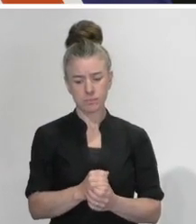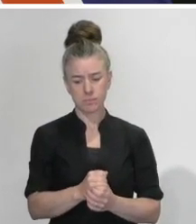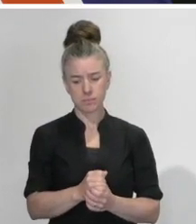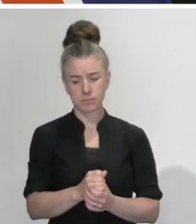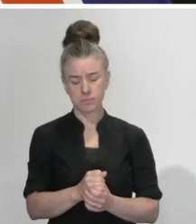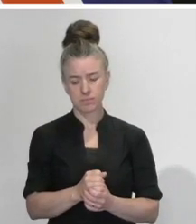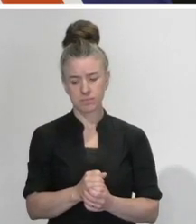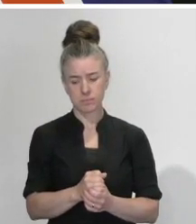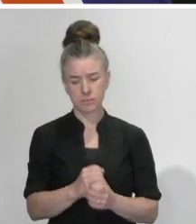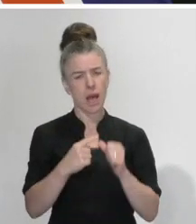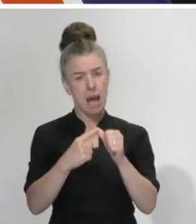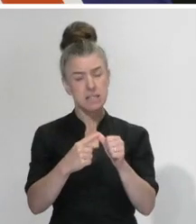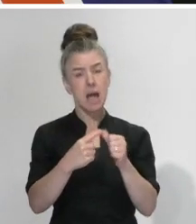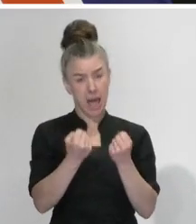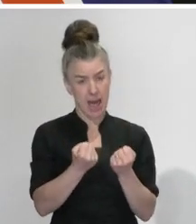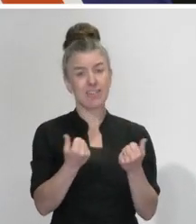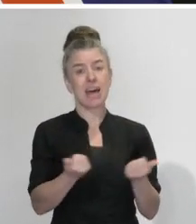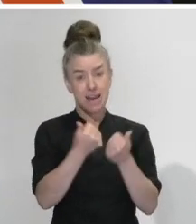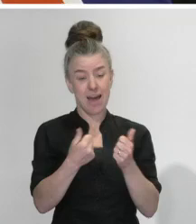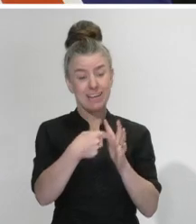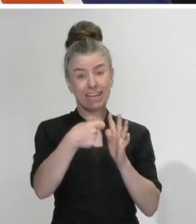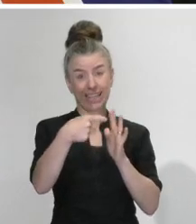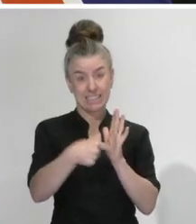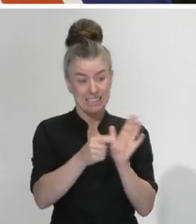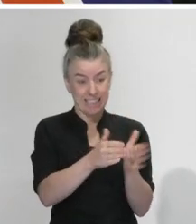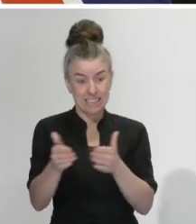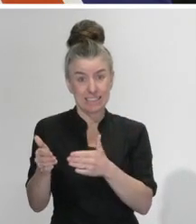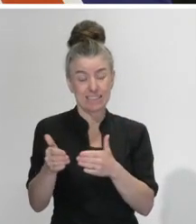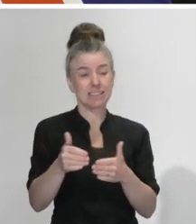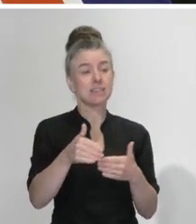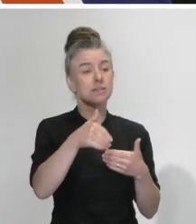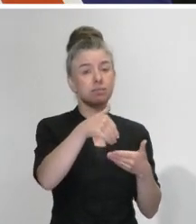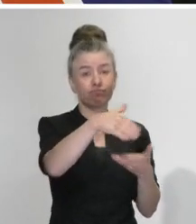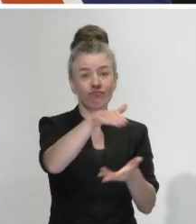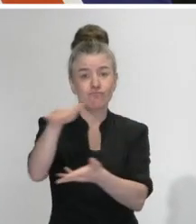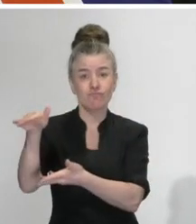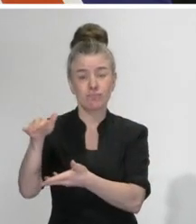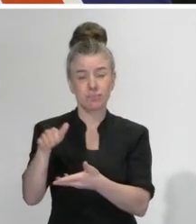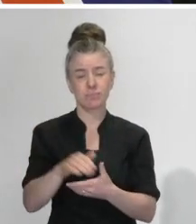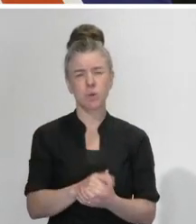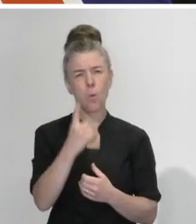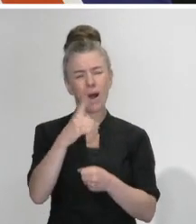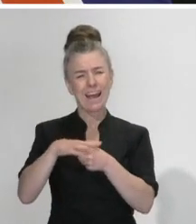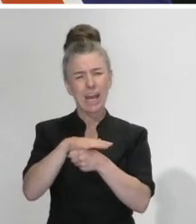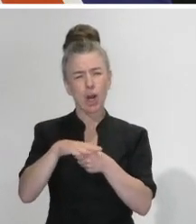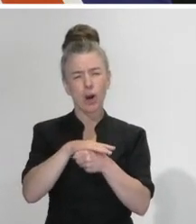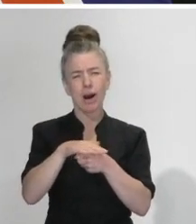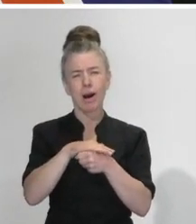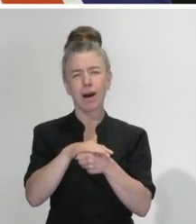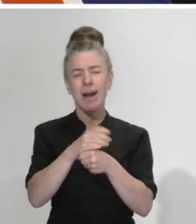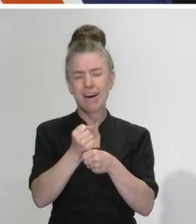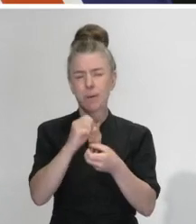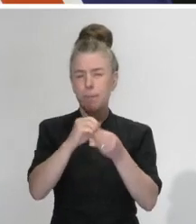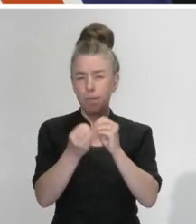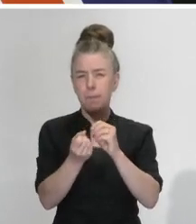through in terms of when people are able to test or order a test. One of the areas I know there has been some isolated